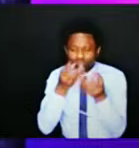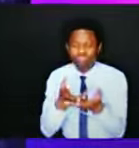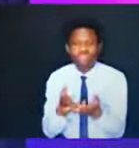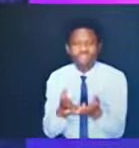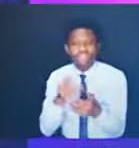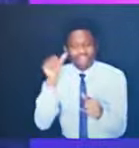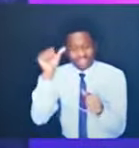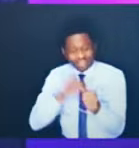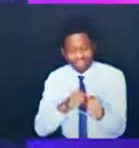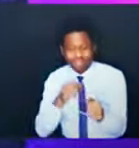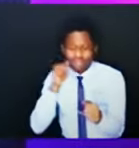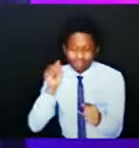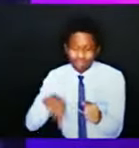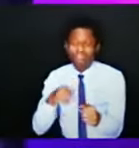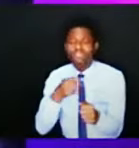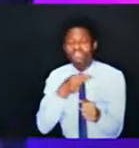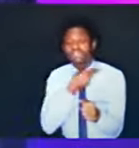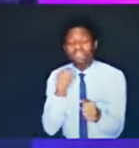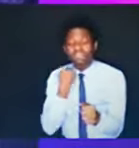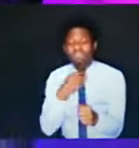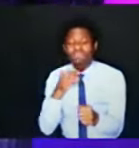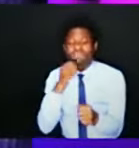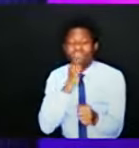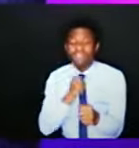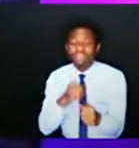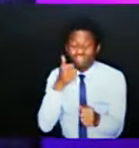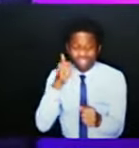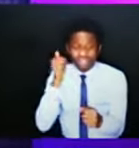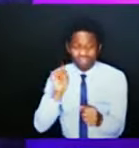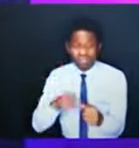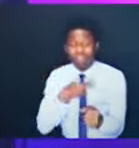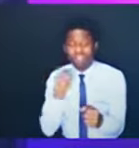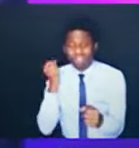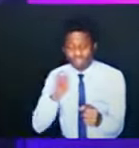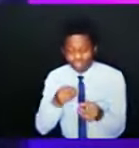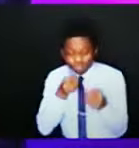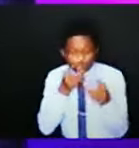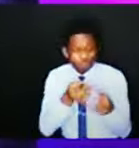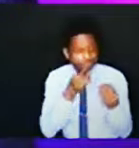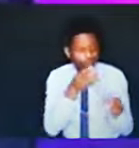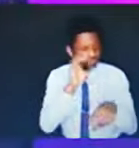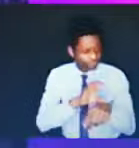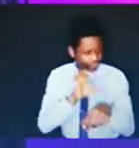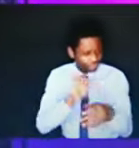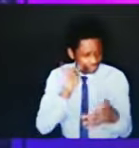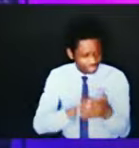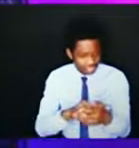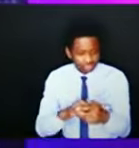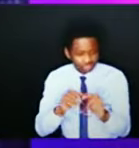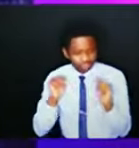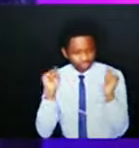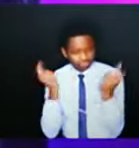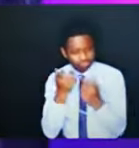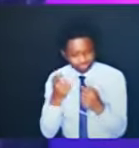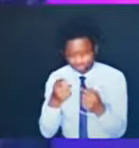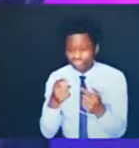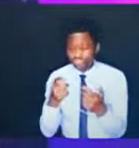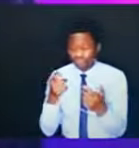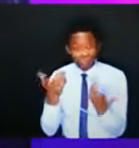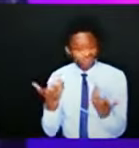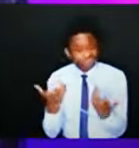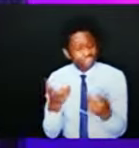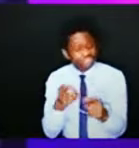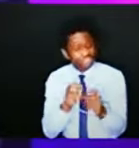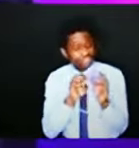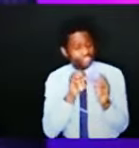enti sofo bi asopeni bi ano we ana wo kachire asofo ma no hunu nipa ko awoye. So Israel were to God as priests